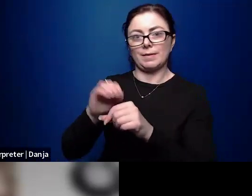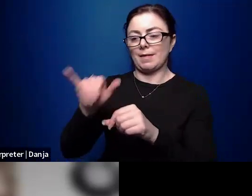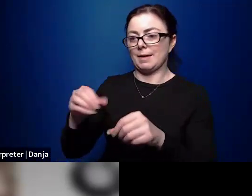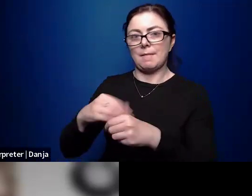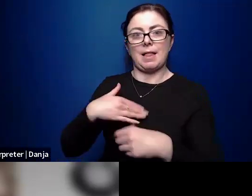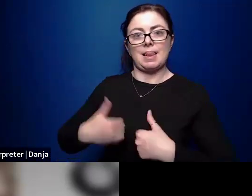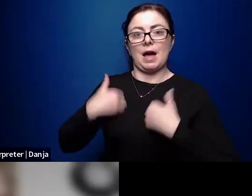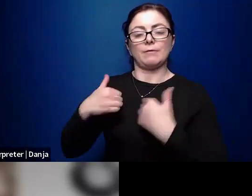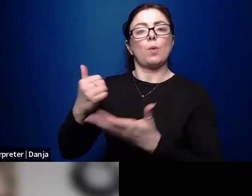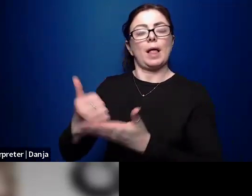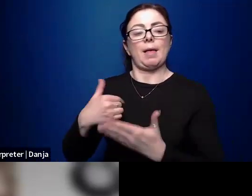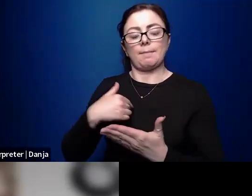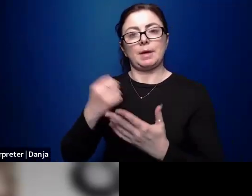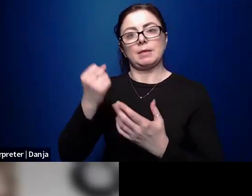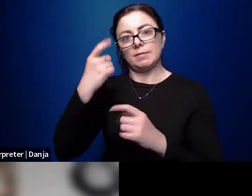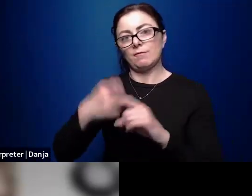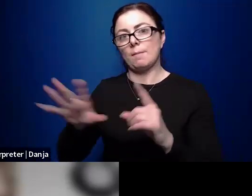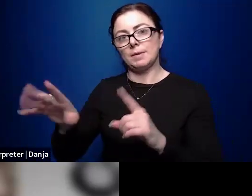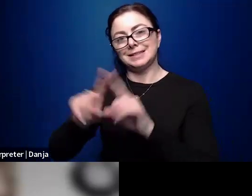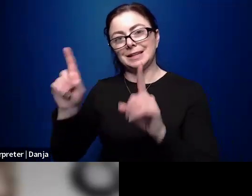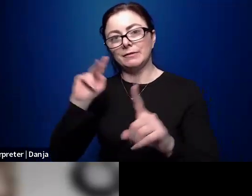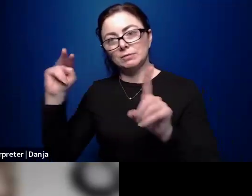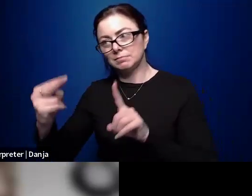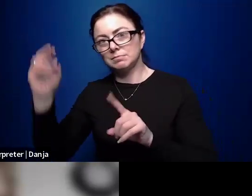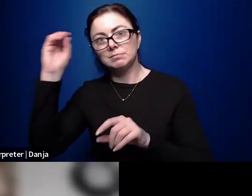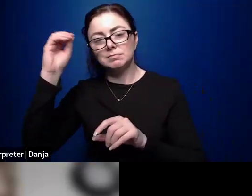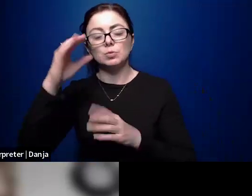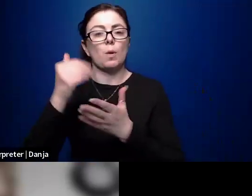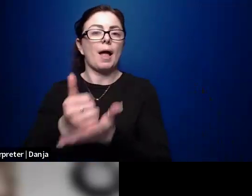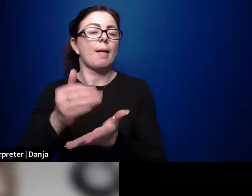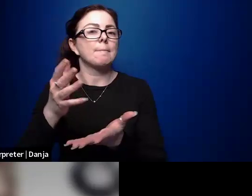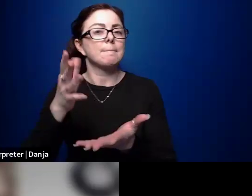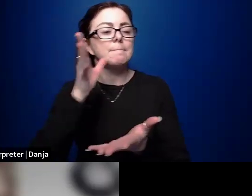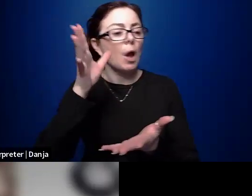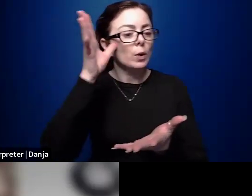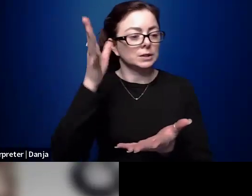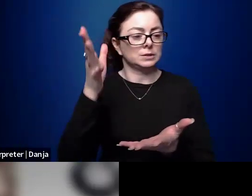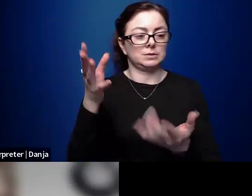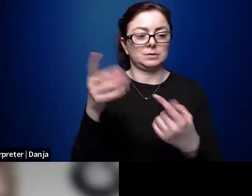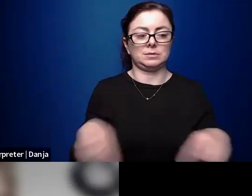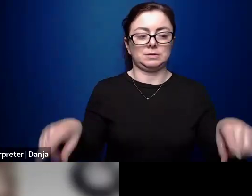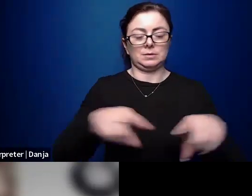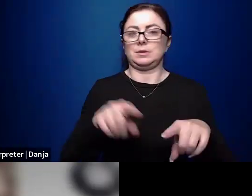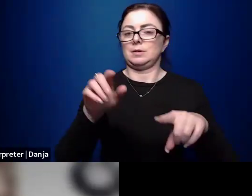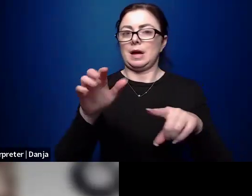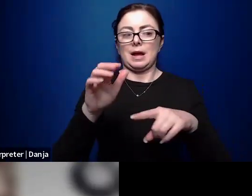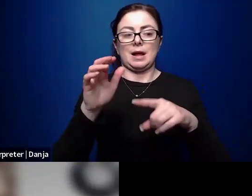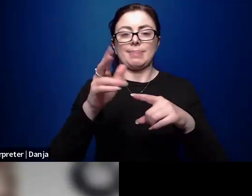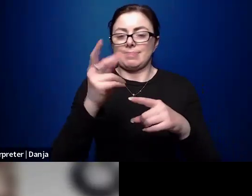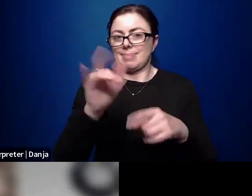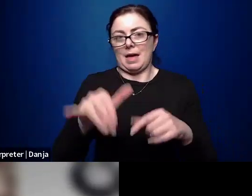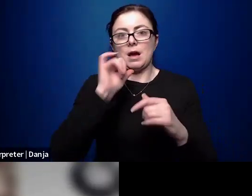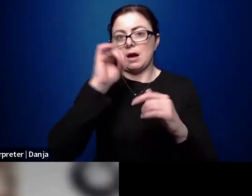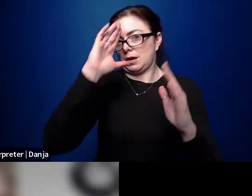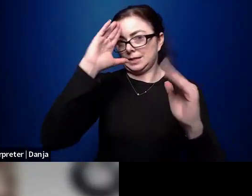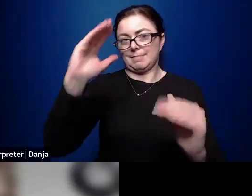lenses to help parents to understand the unexpected diagnosis does not determine what God will